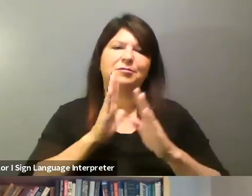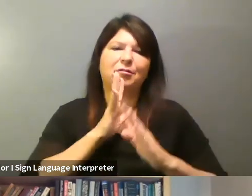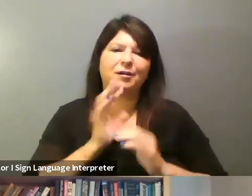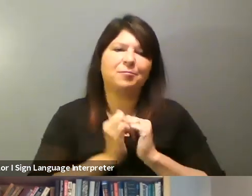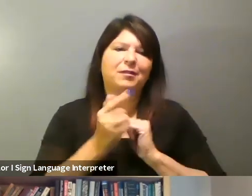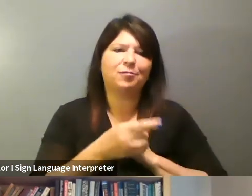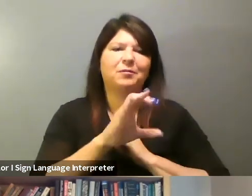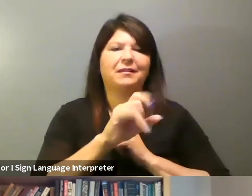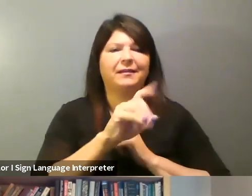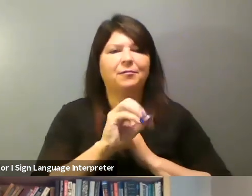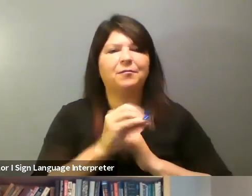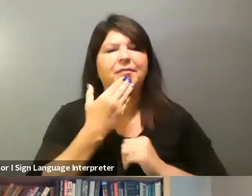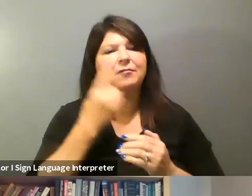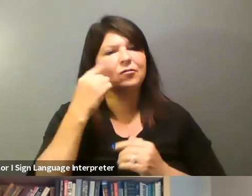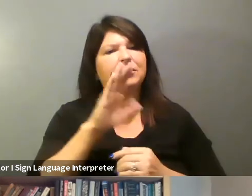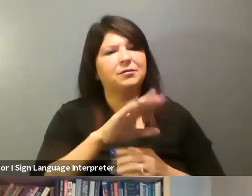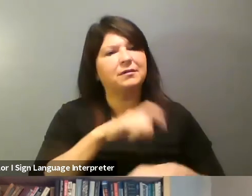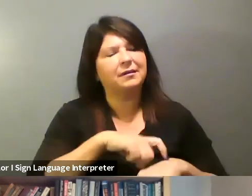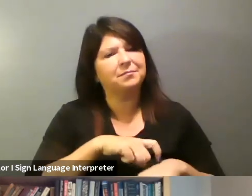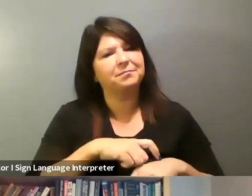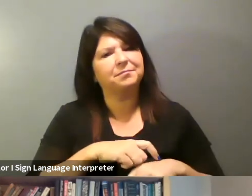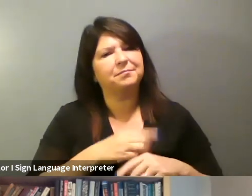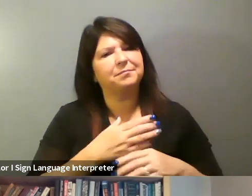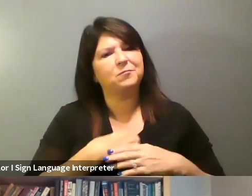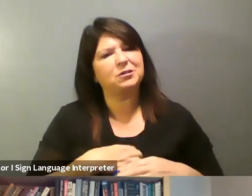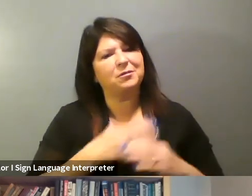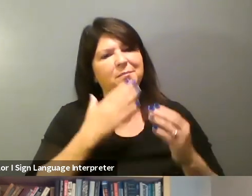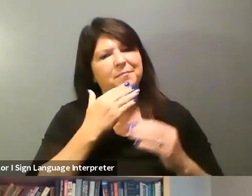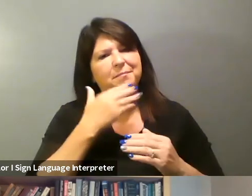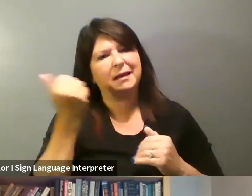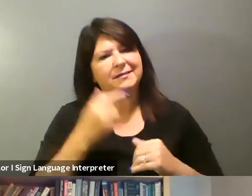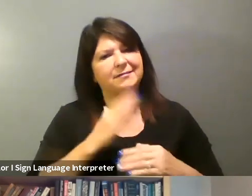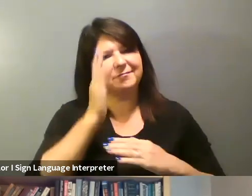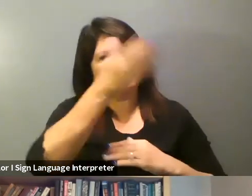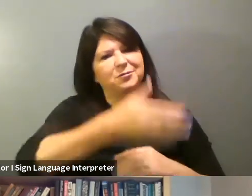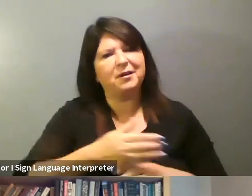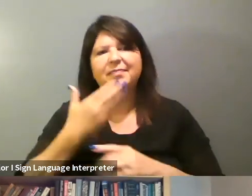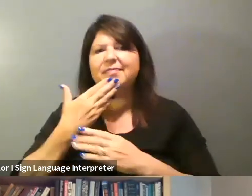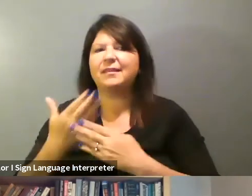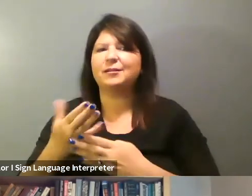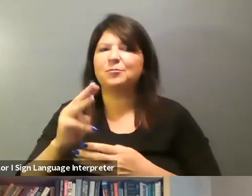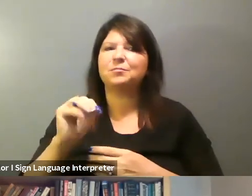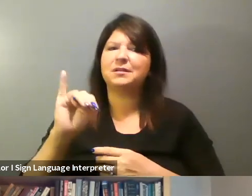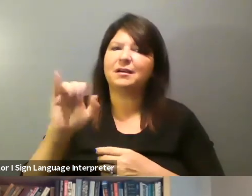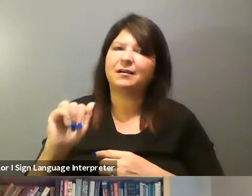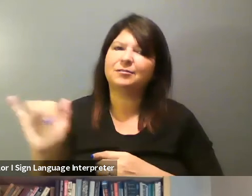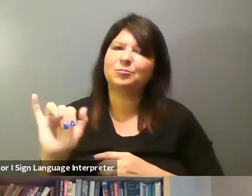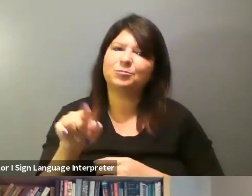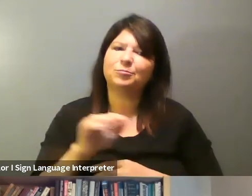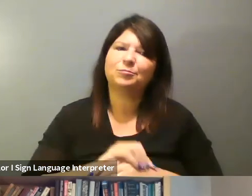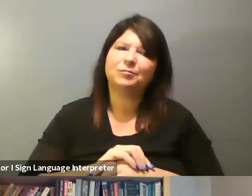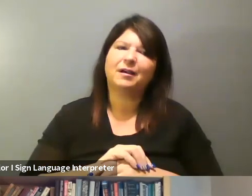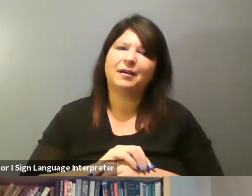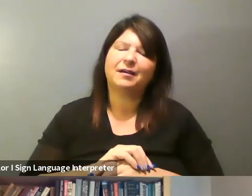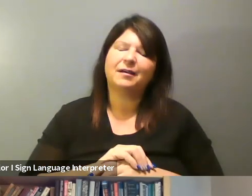the best in your continued work. Thank you. Thank you, Eric. Okay, Amir, thank you as well, too. I wish you the